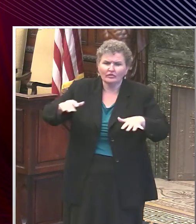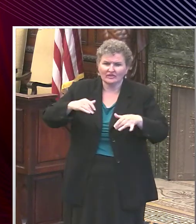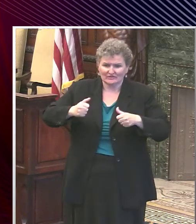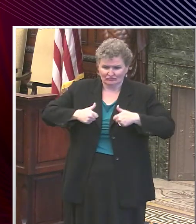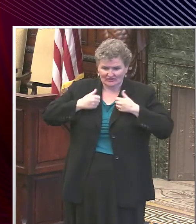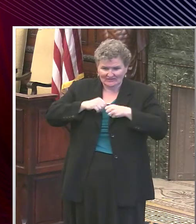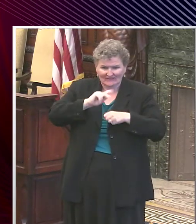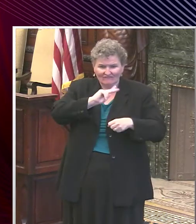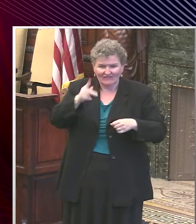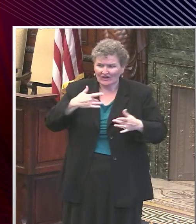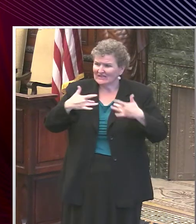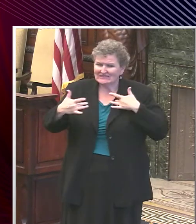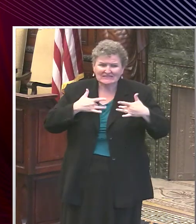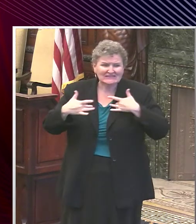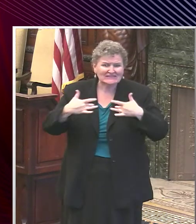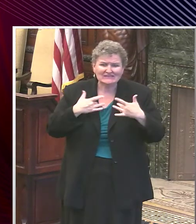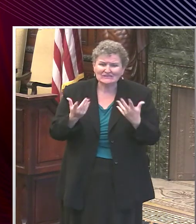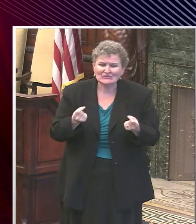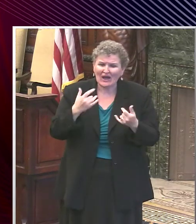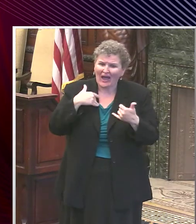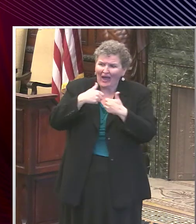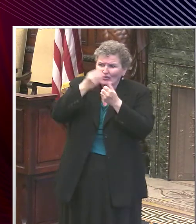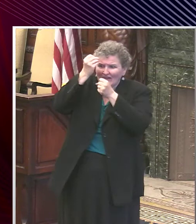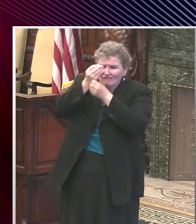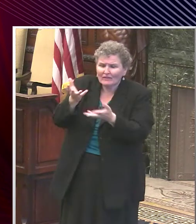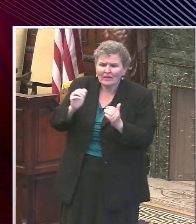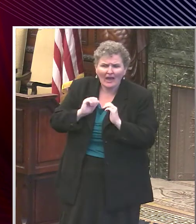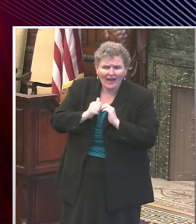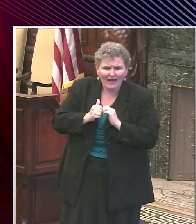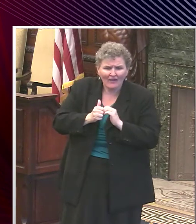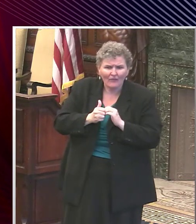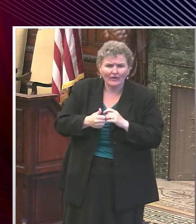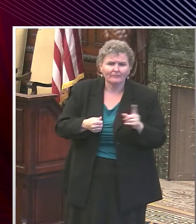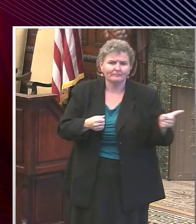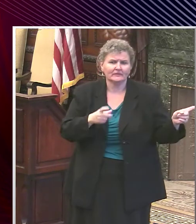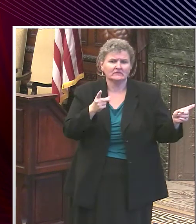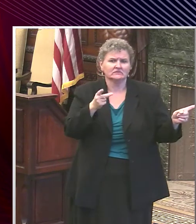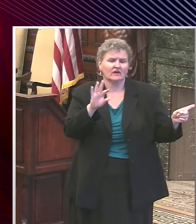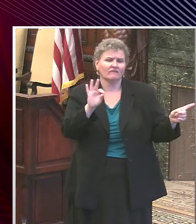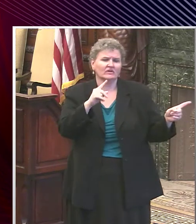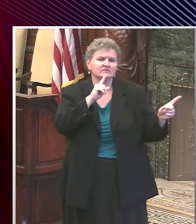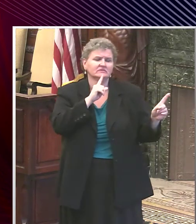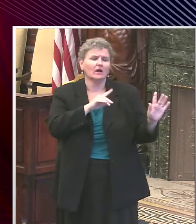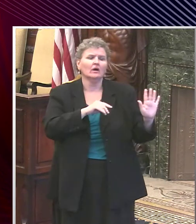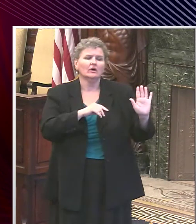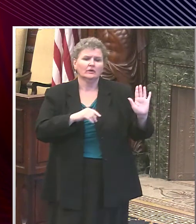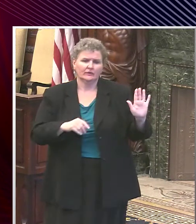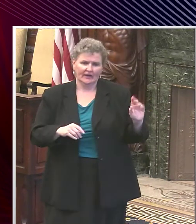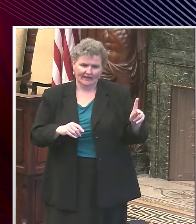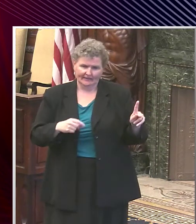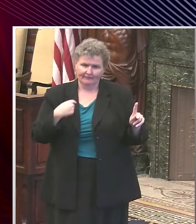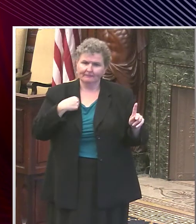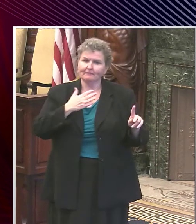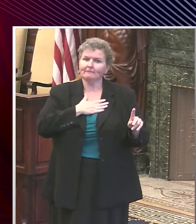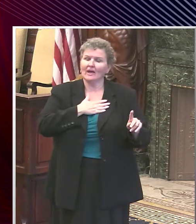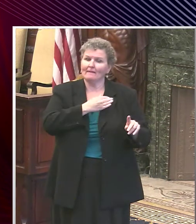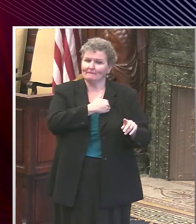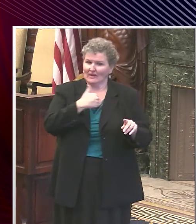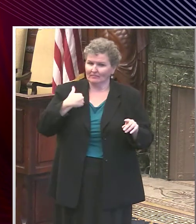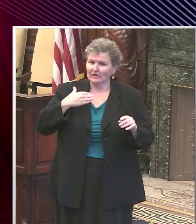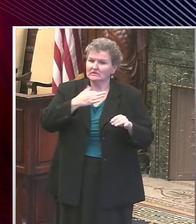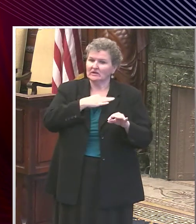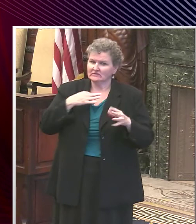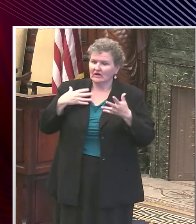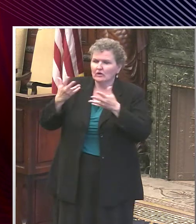concerning that we can't get that. I would simply say that a member of my staff has been in close contact with the